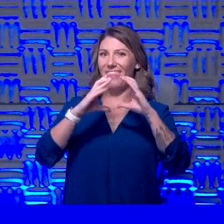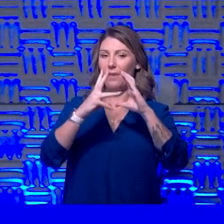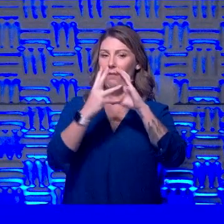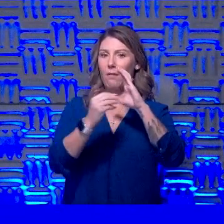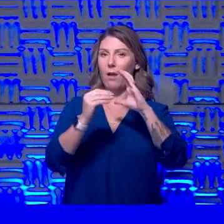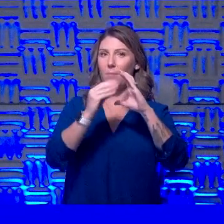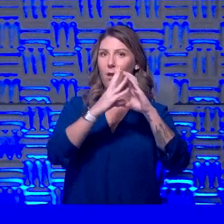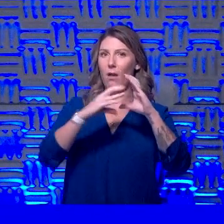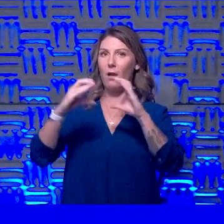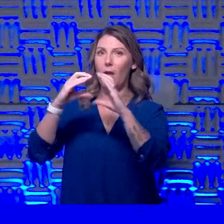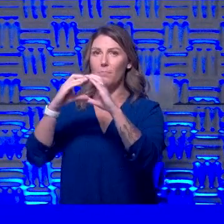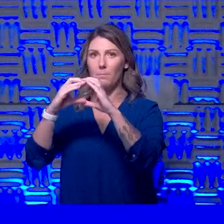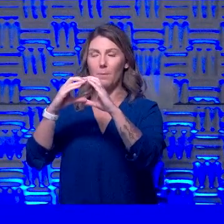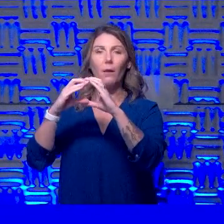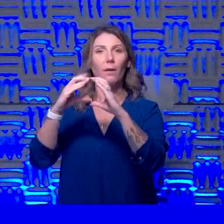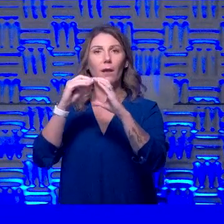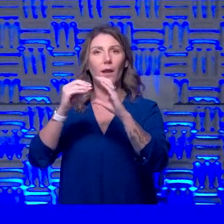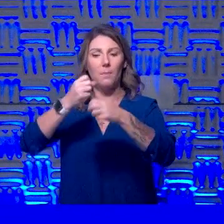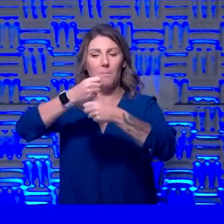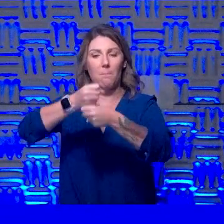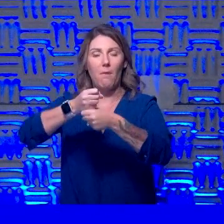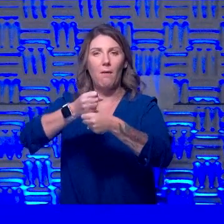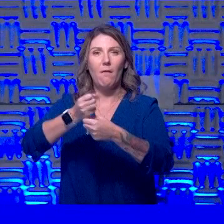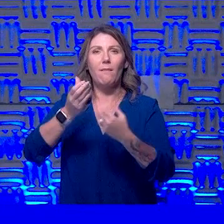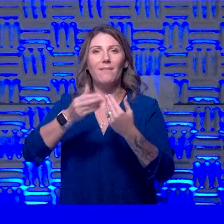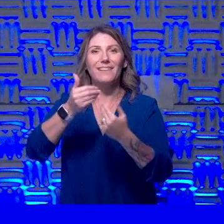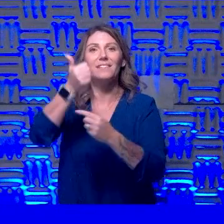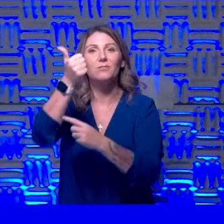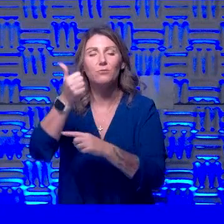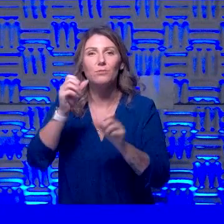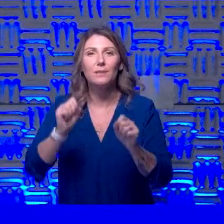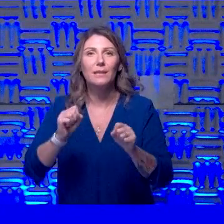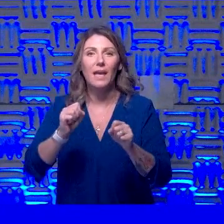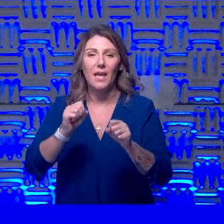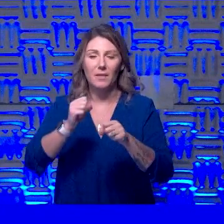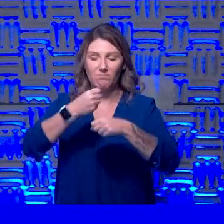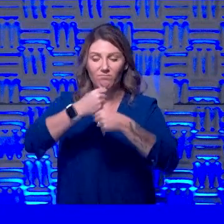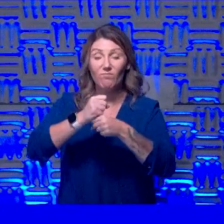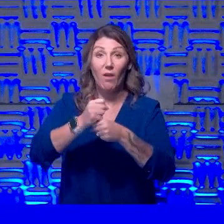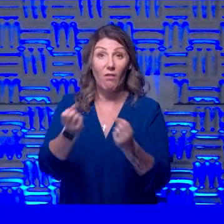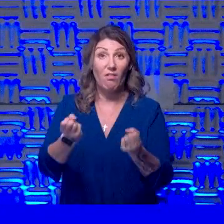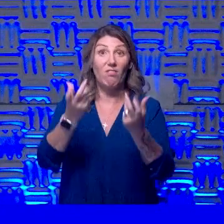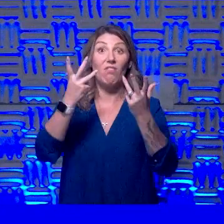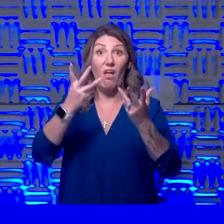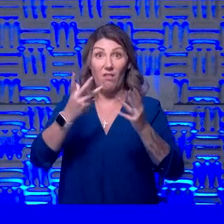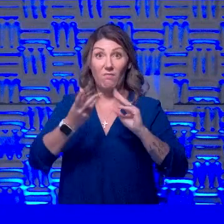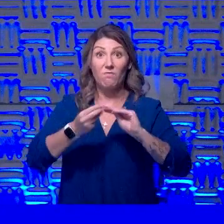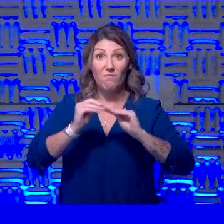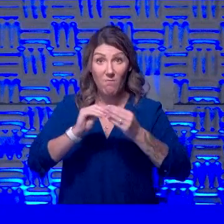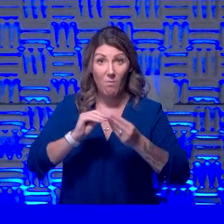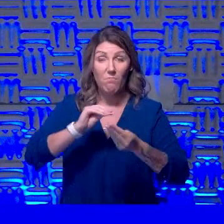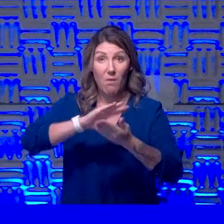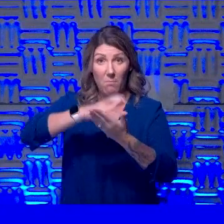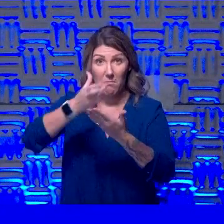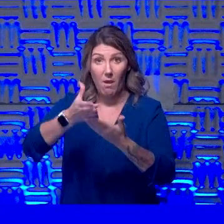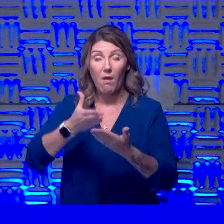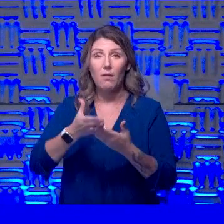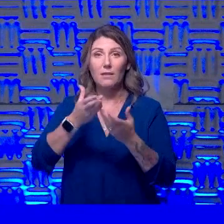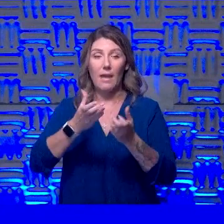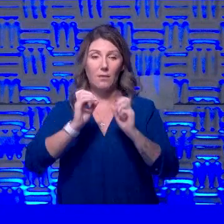that. That makes it a lot easier. You can produce it in mass quantities, and then we can give it either